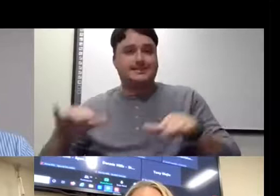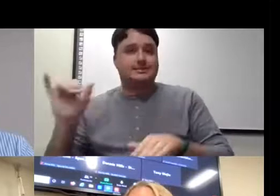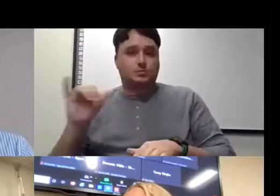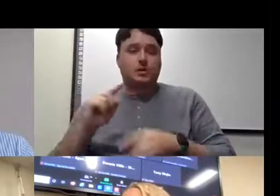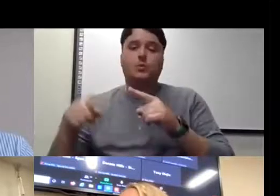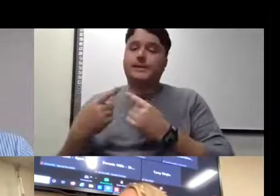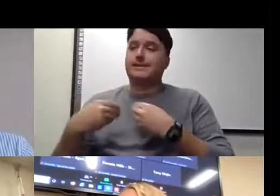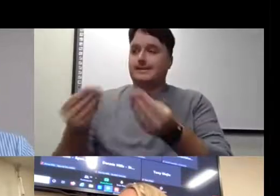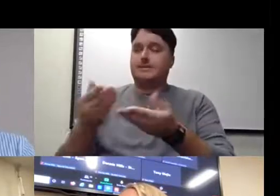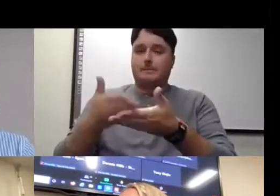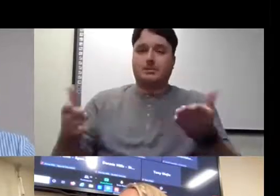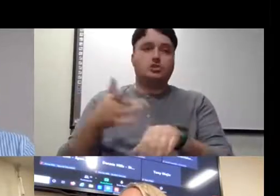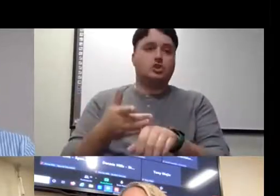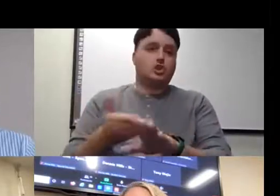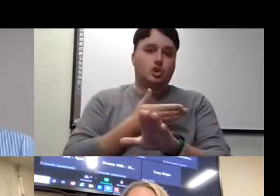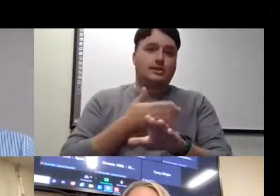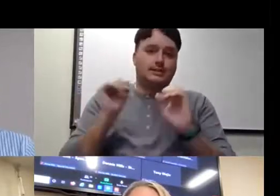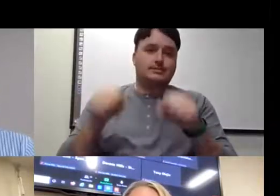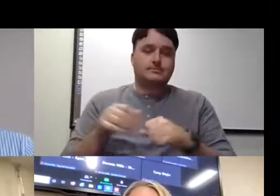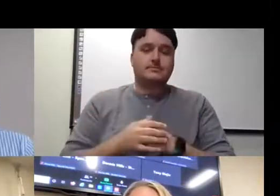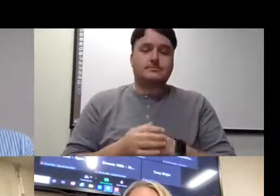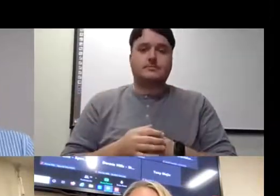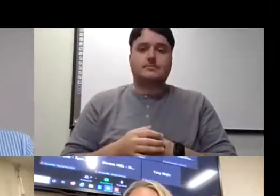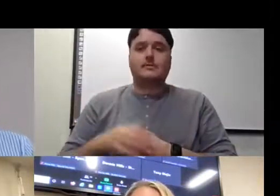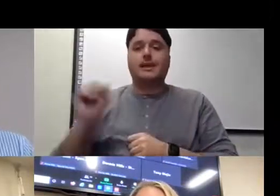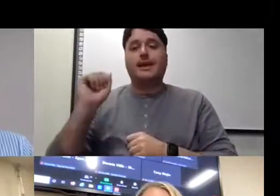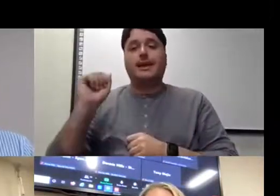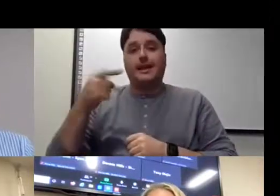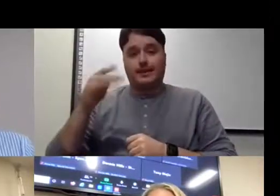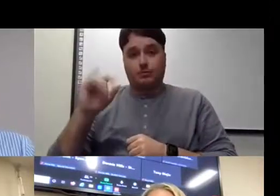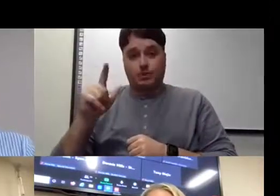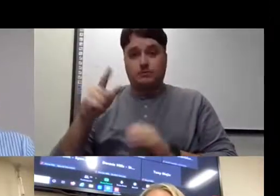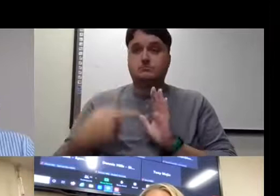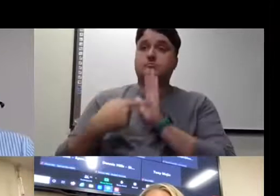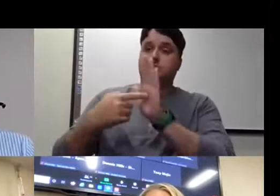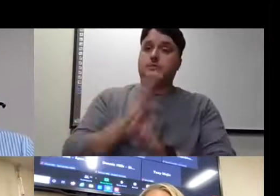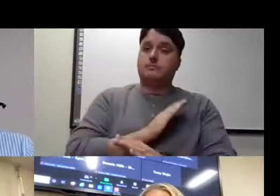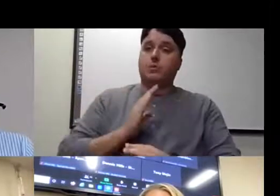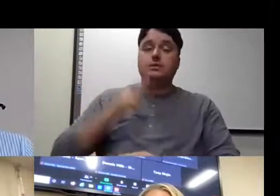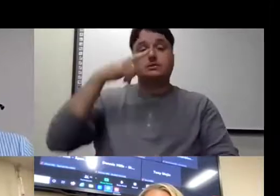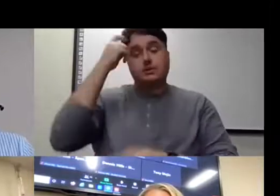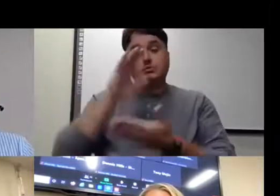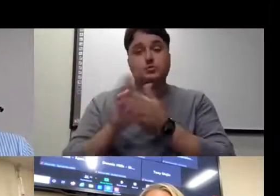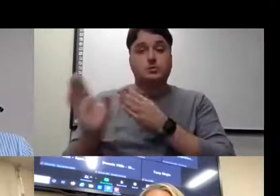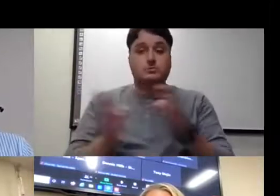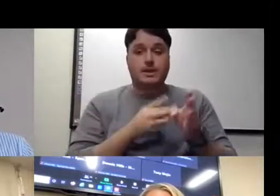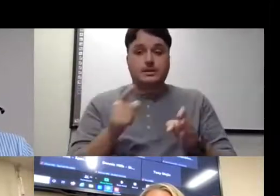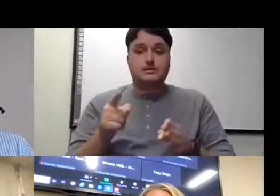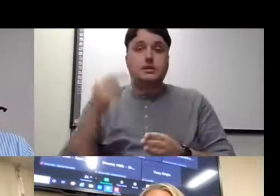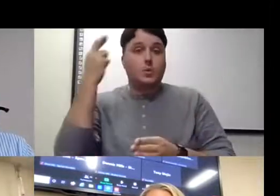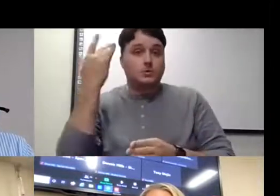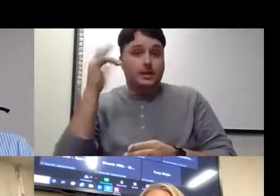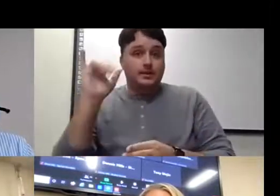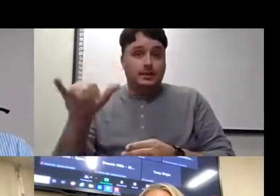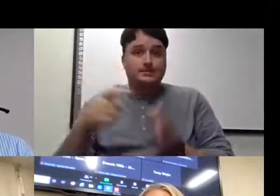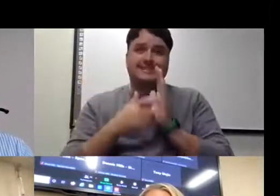them their materials a little bit early. In April, we would present to the board on summer school plans. And the reason to do that is it does take a